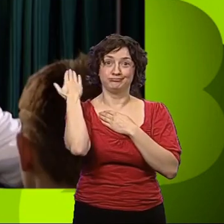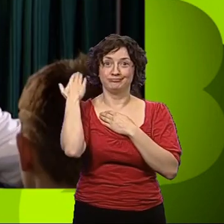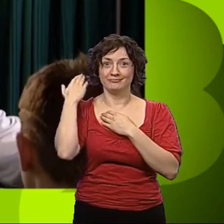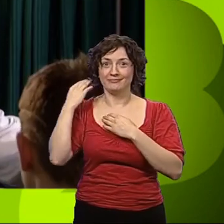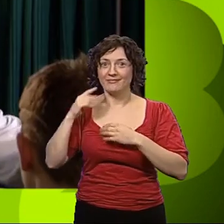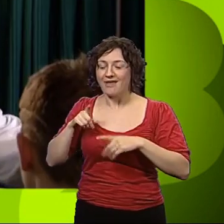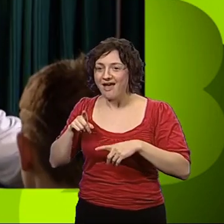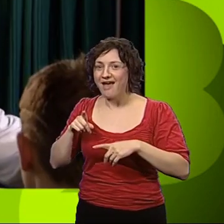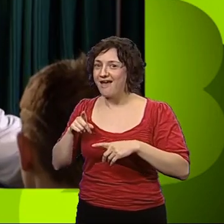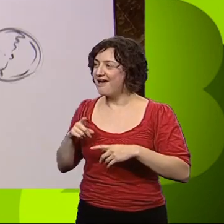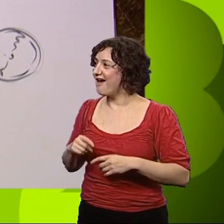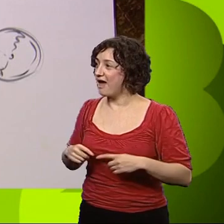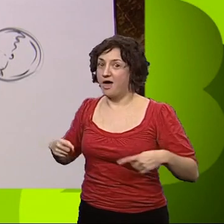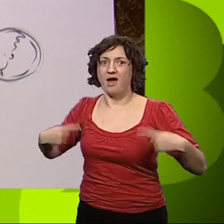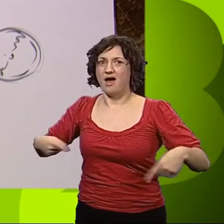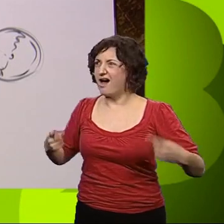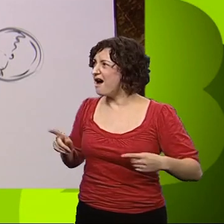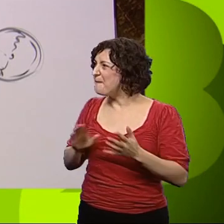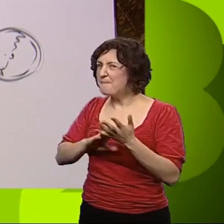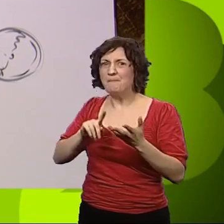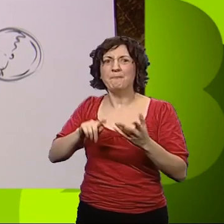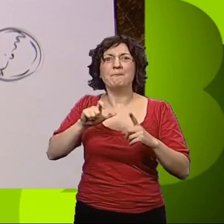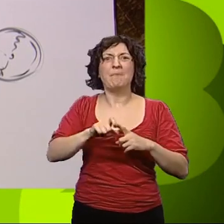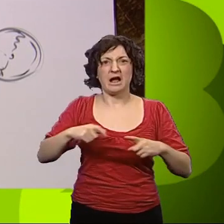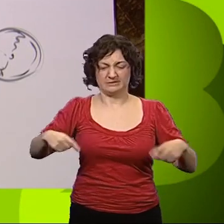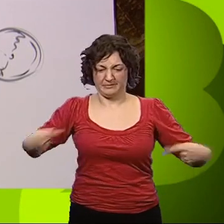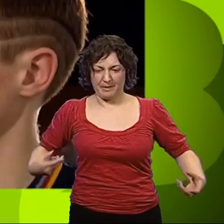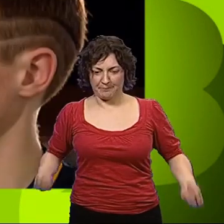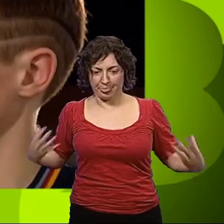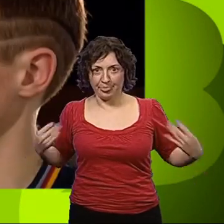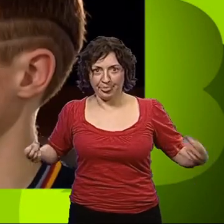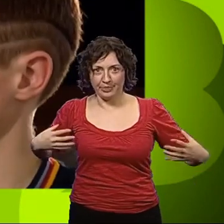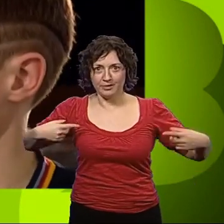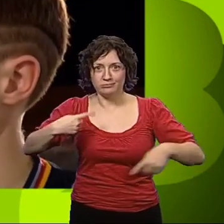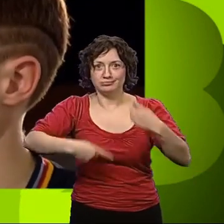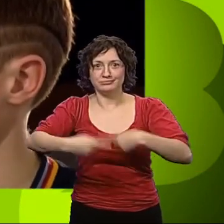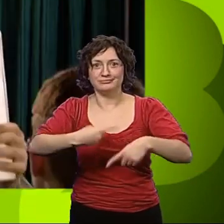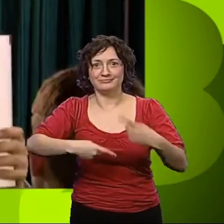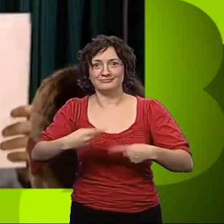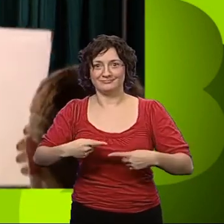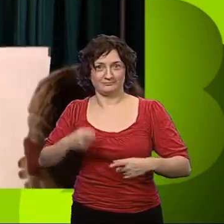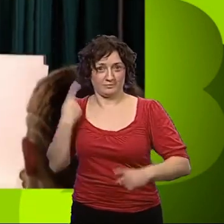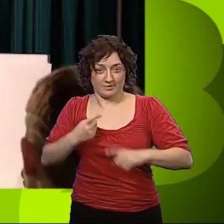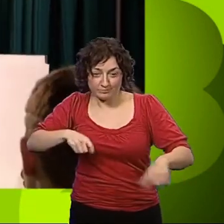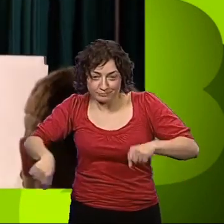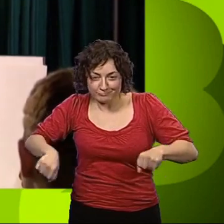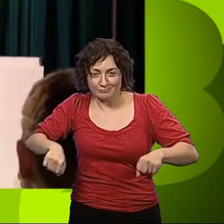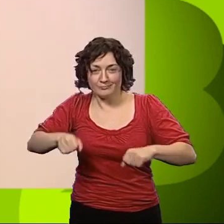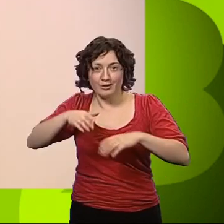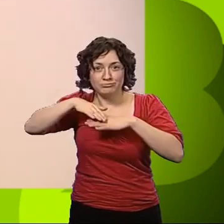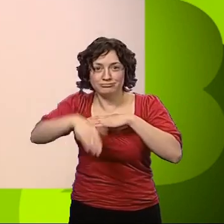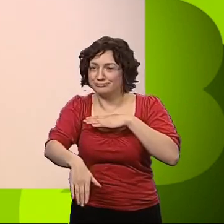and some mud splashing from his rear wheel. And there you have one cyclist that's in a